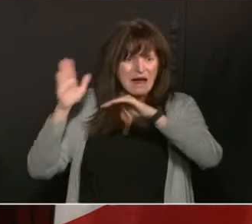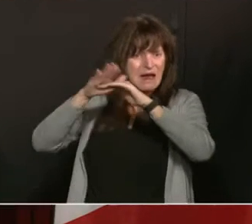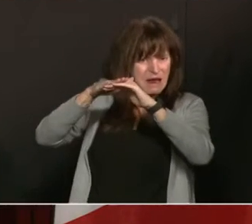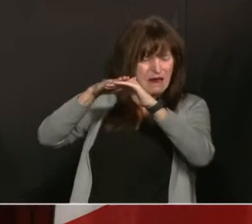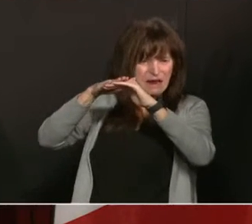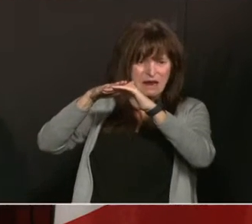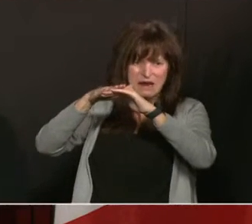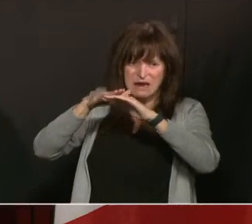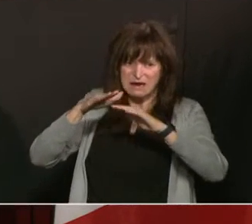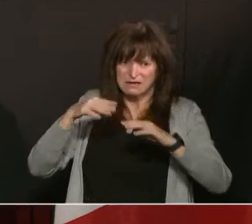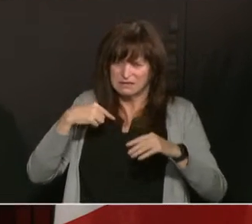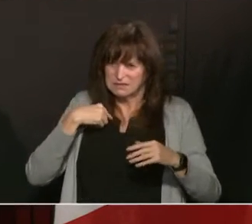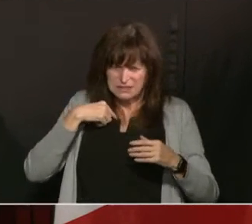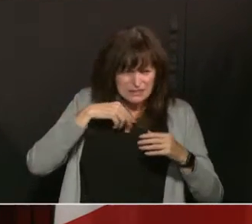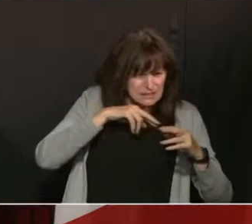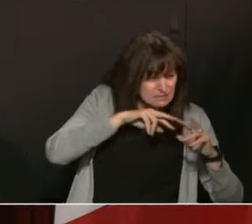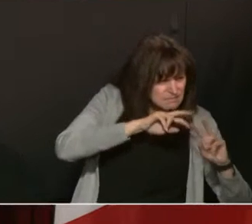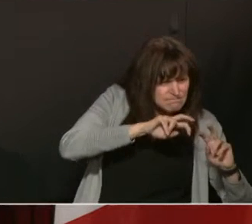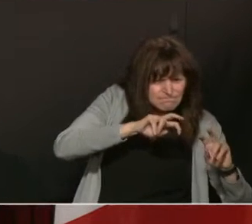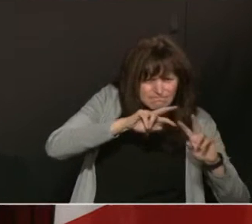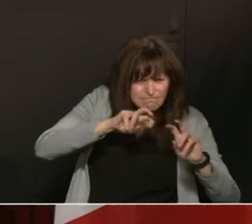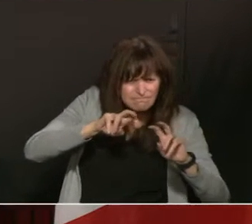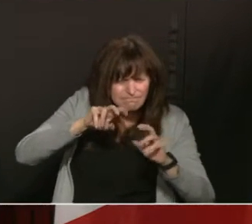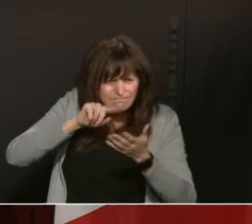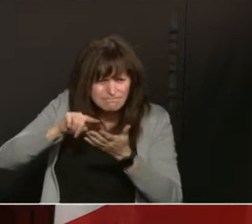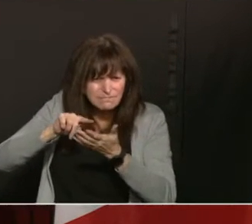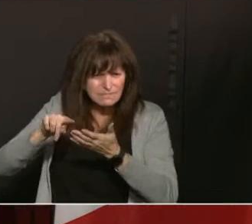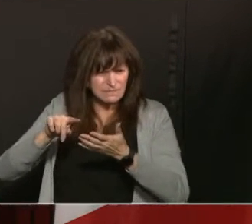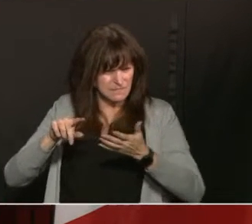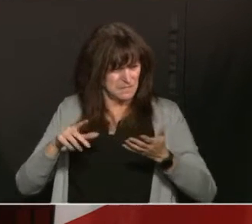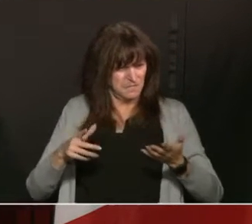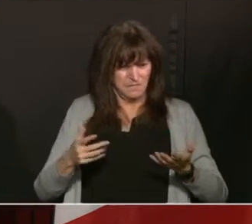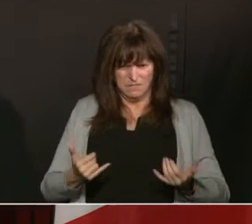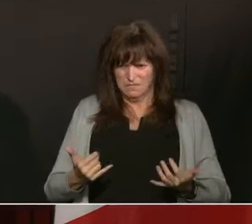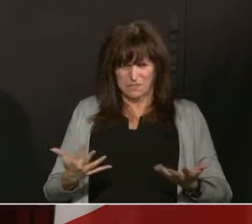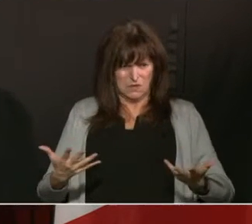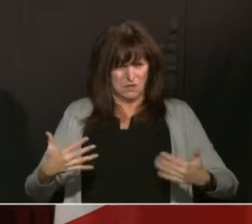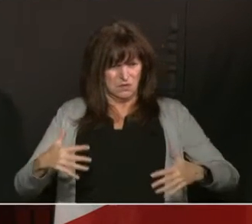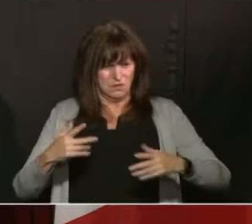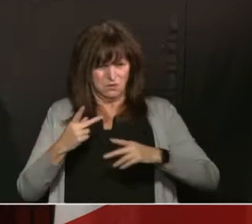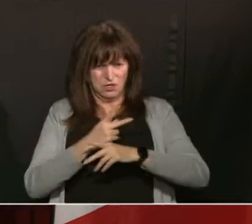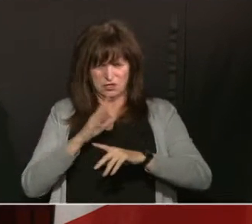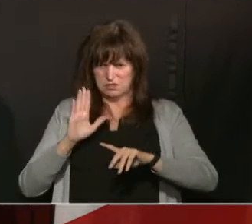more cases per day than we have ever had during the entire pandemic.